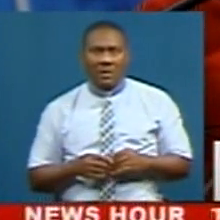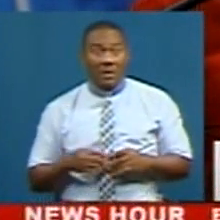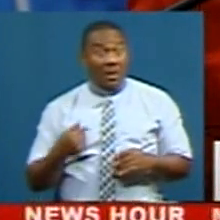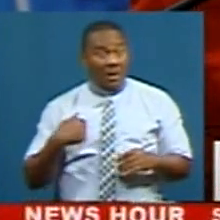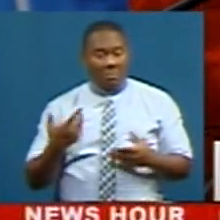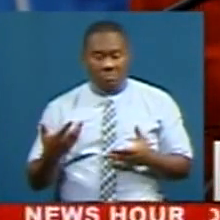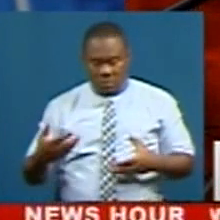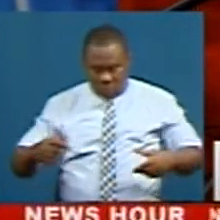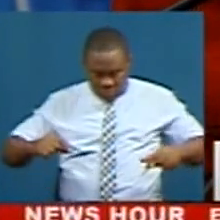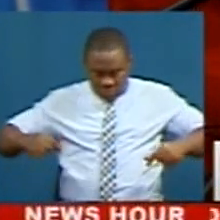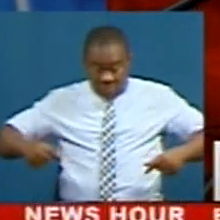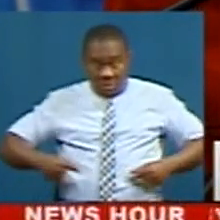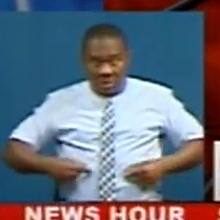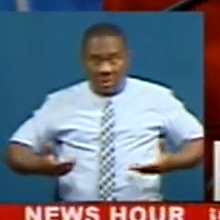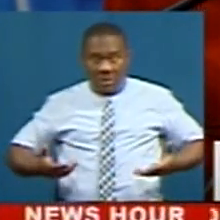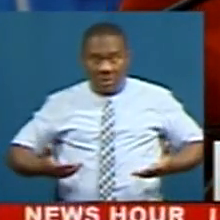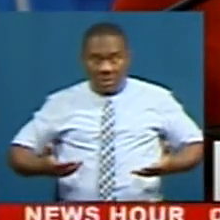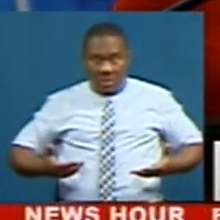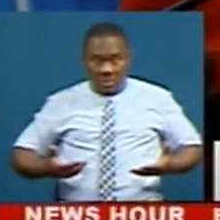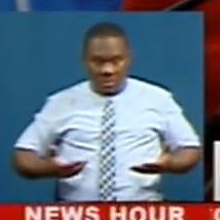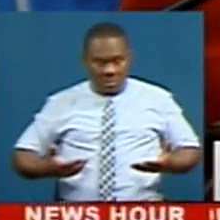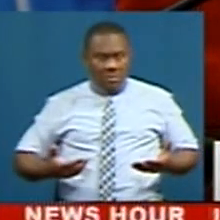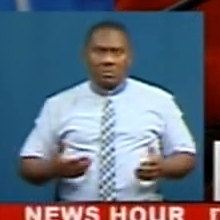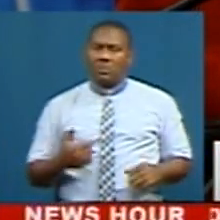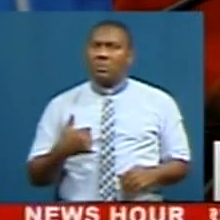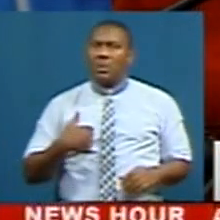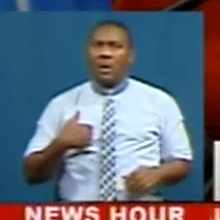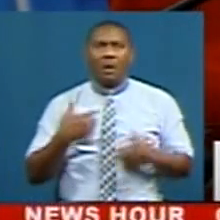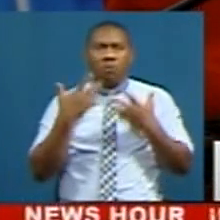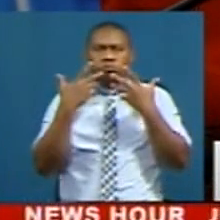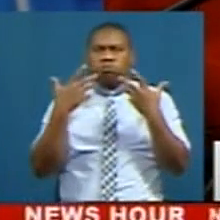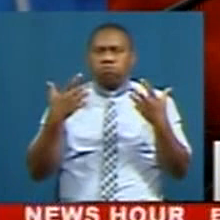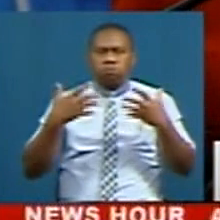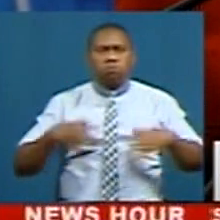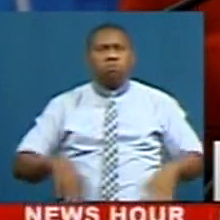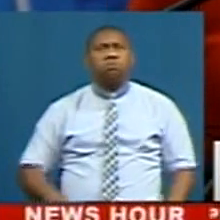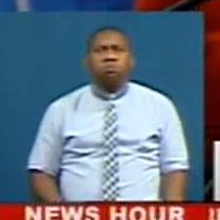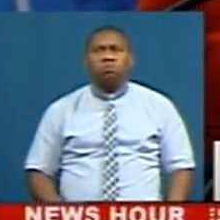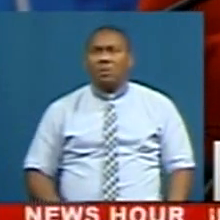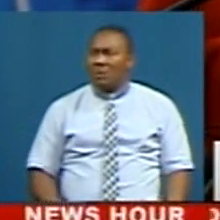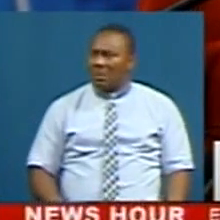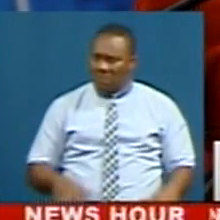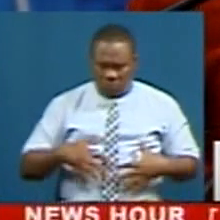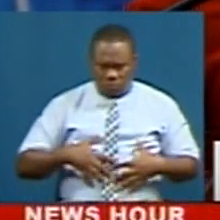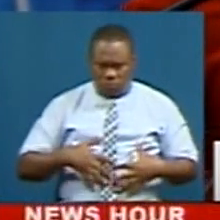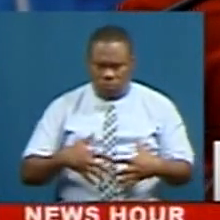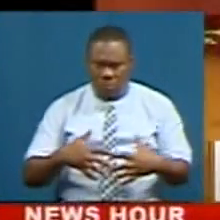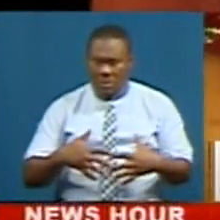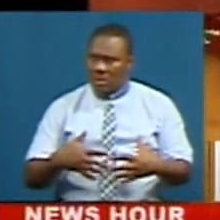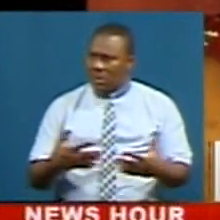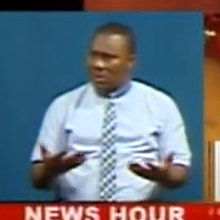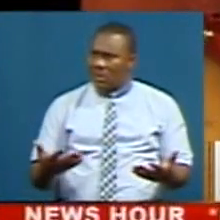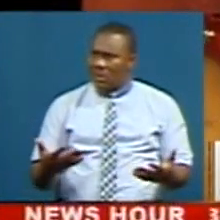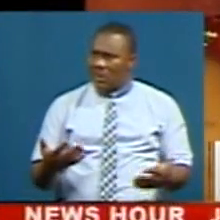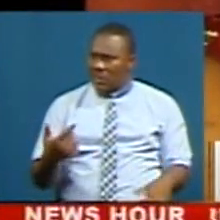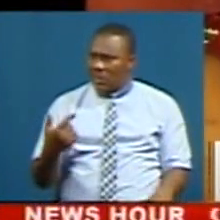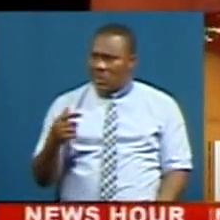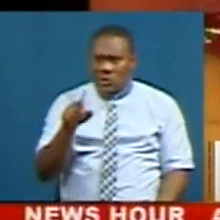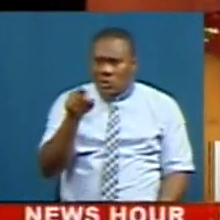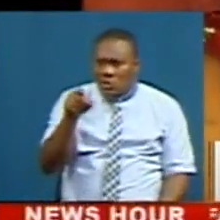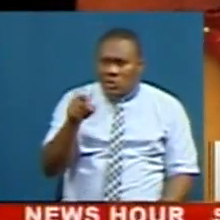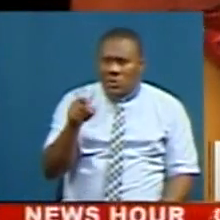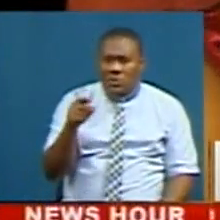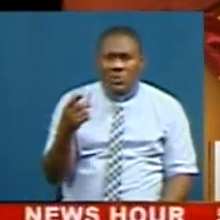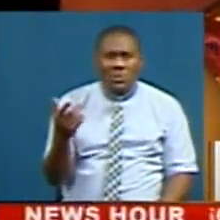incision, but I don't have a baby to show for. I get bloated and I have people asking me, are you pregnant? Which is not fair. I'm not pregnant. I